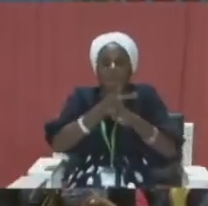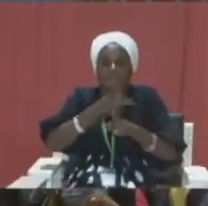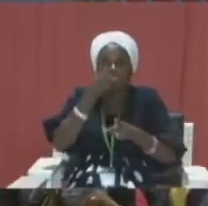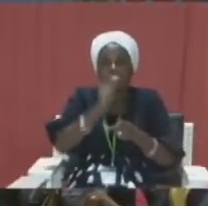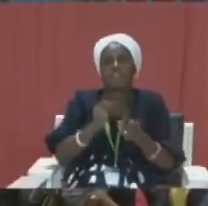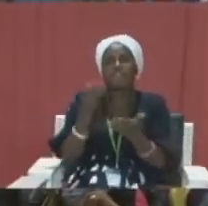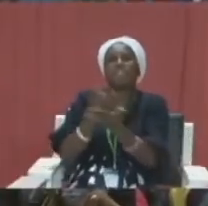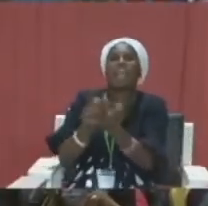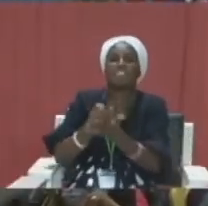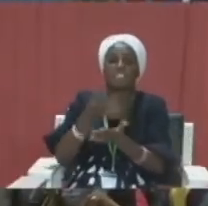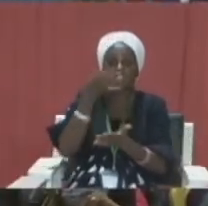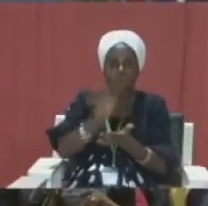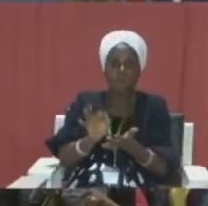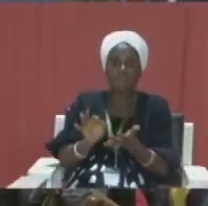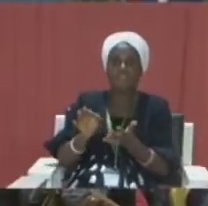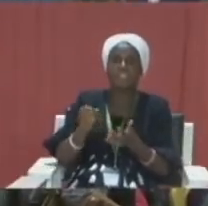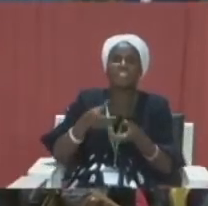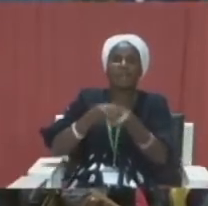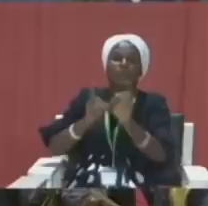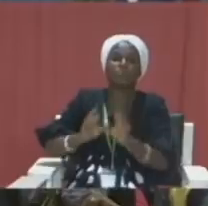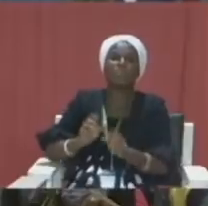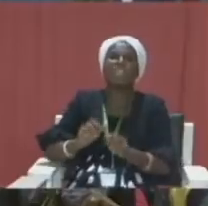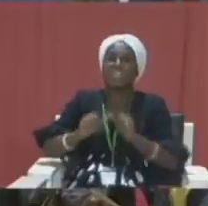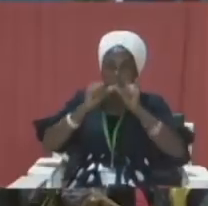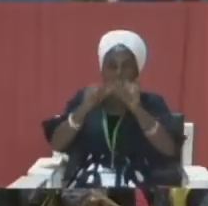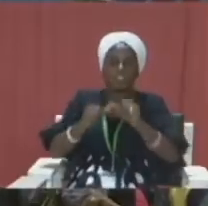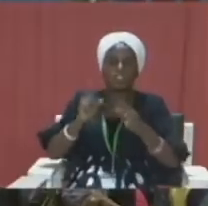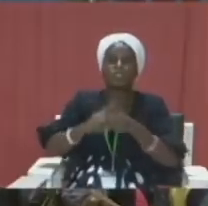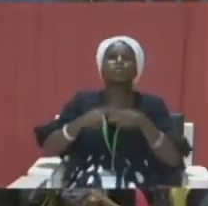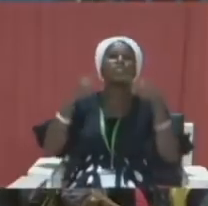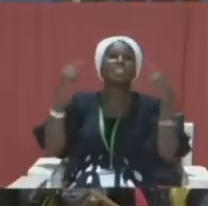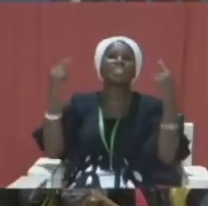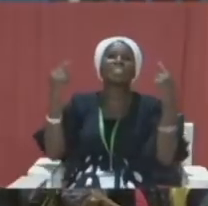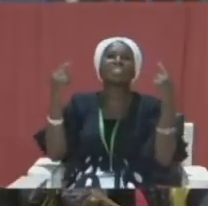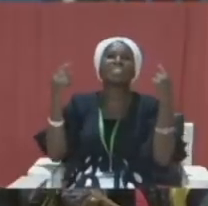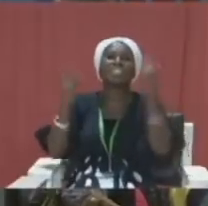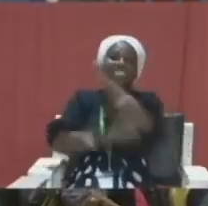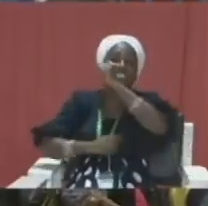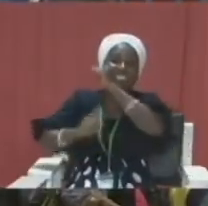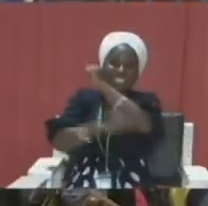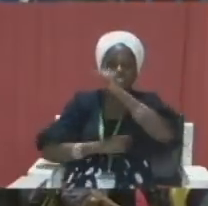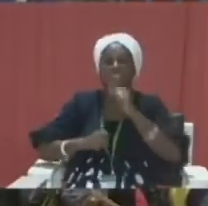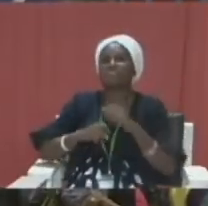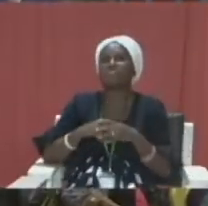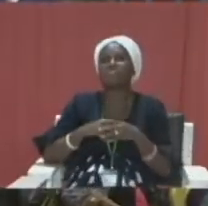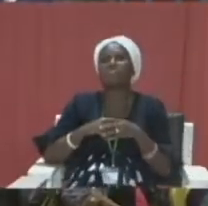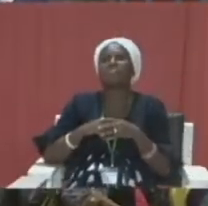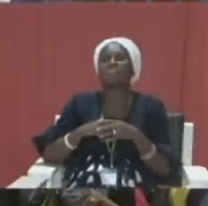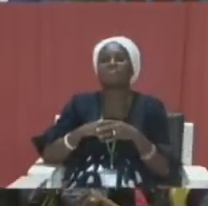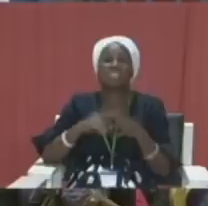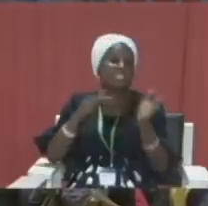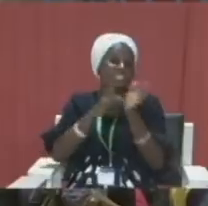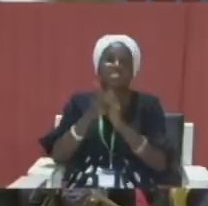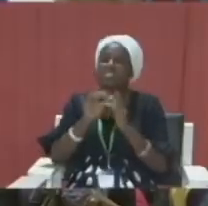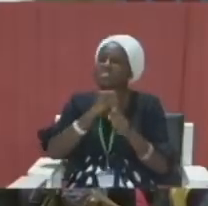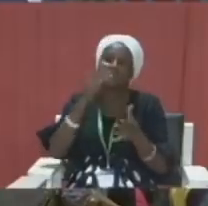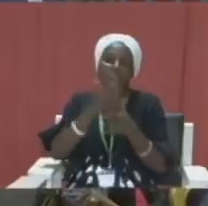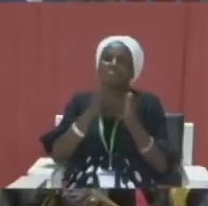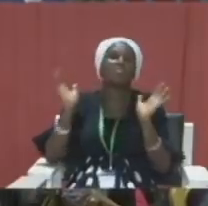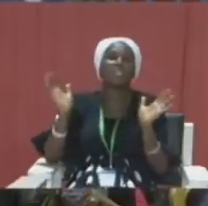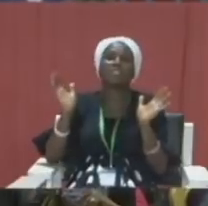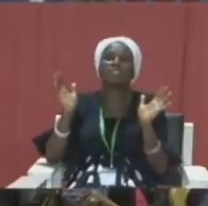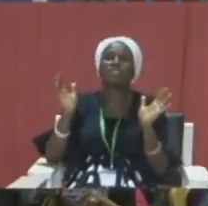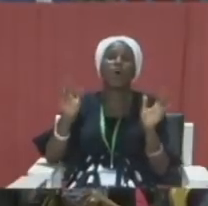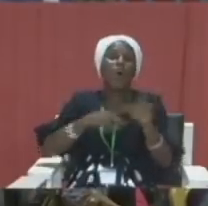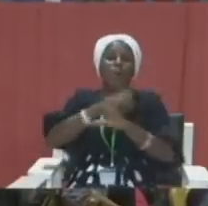He kept on stealing. Jesus couldn't be bothered, but he had a last assignment. And when there was no more money to